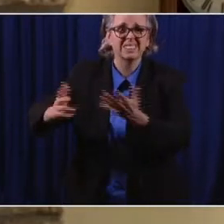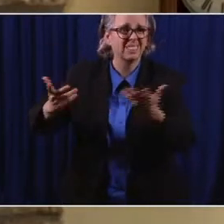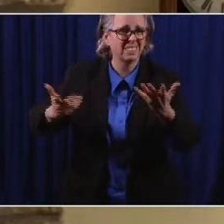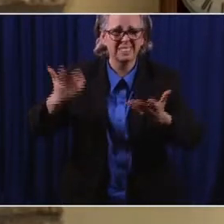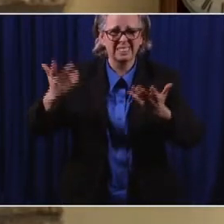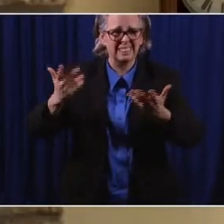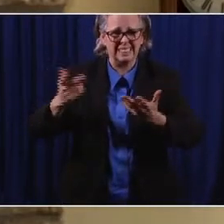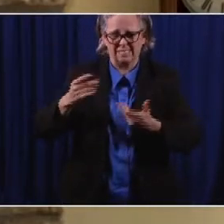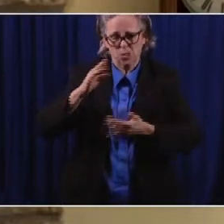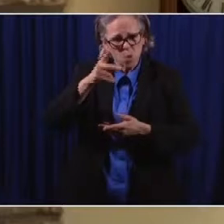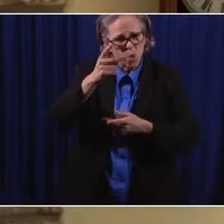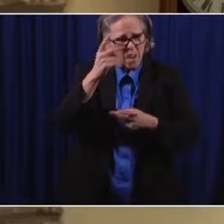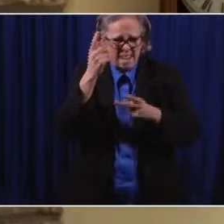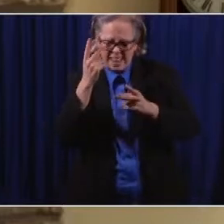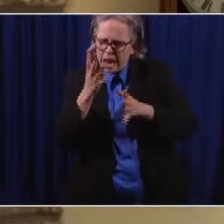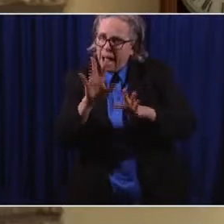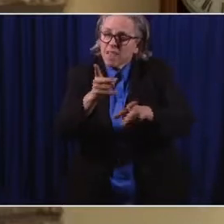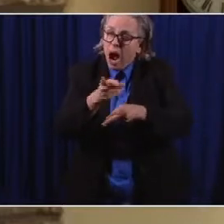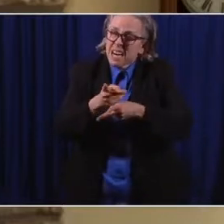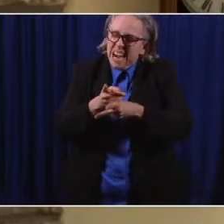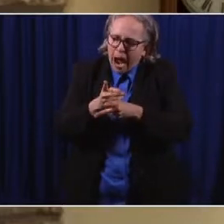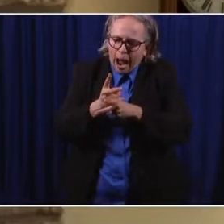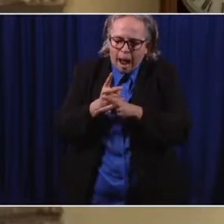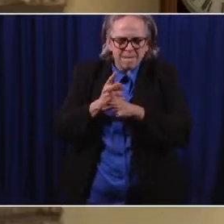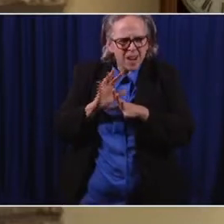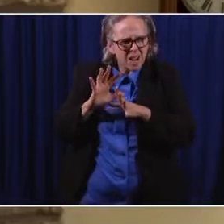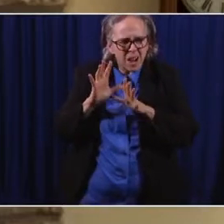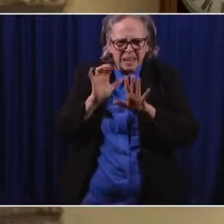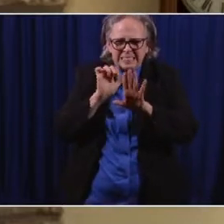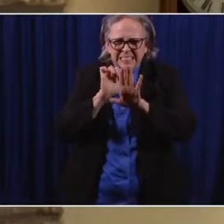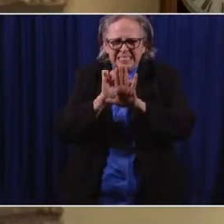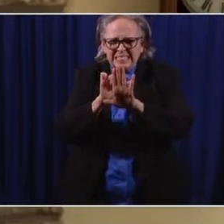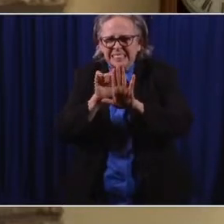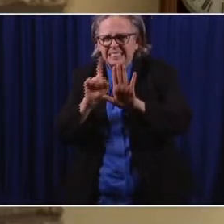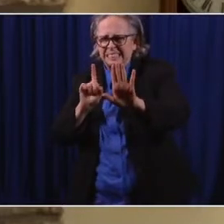I think it depends on how many